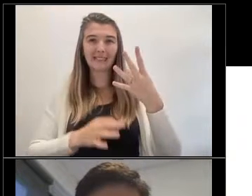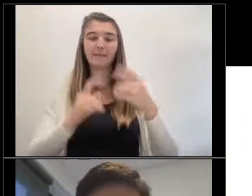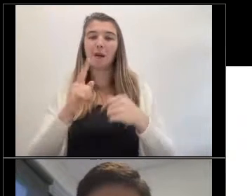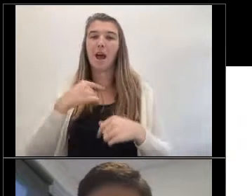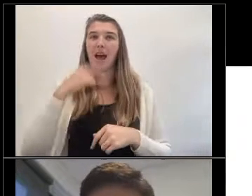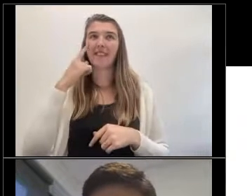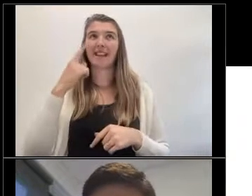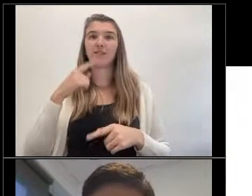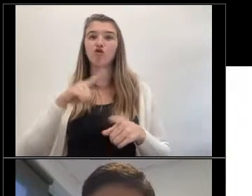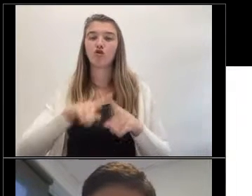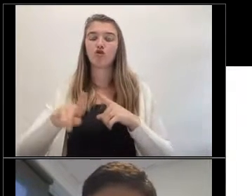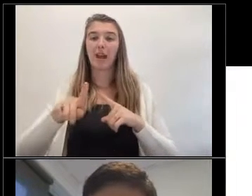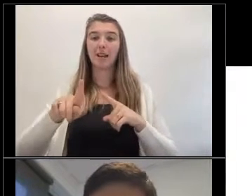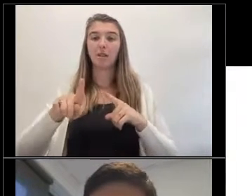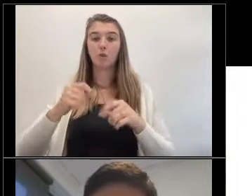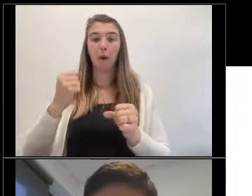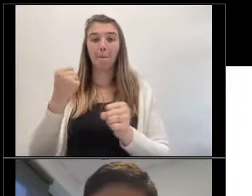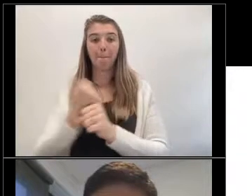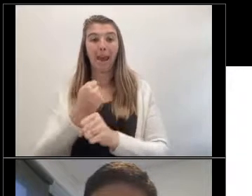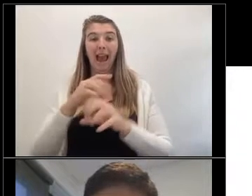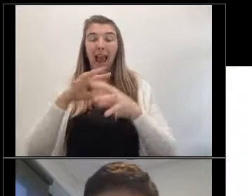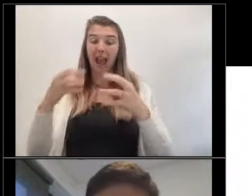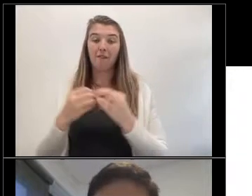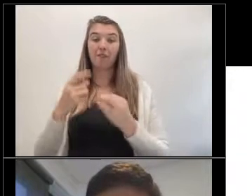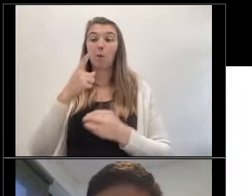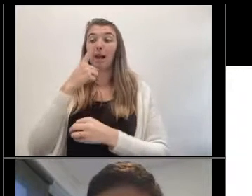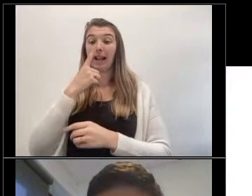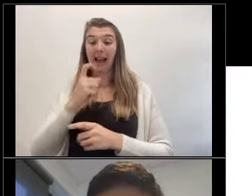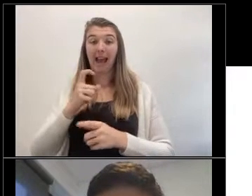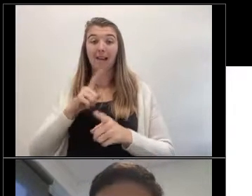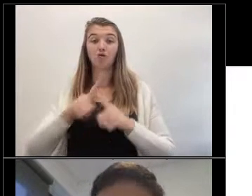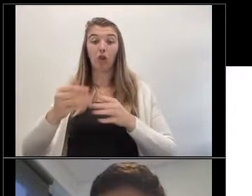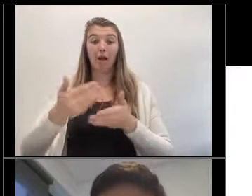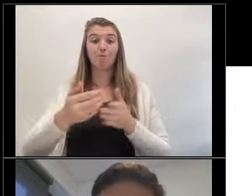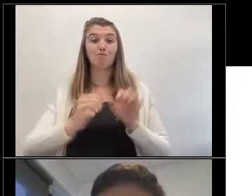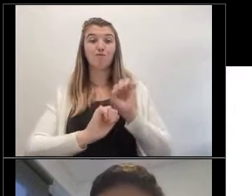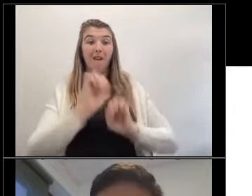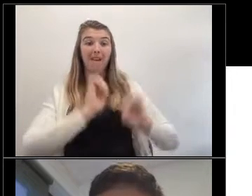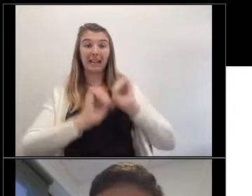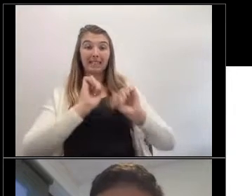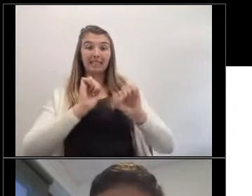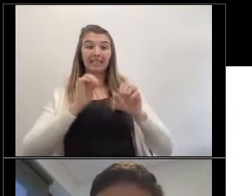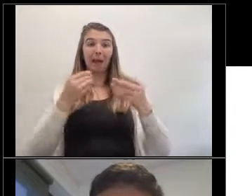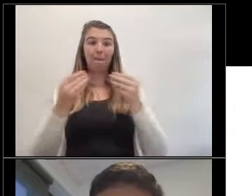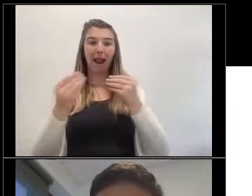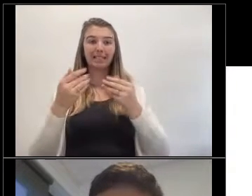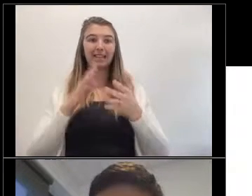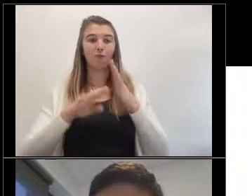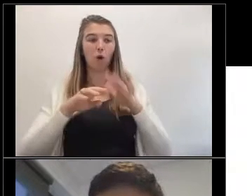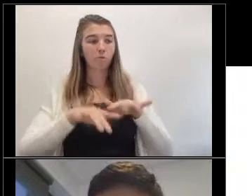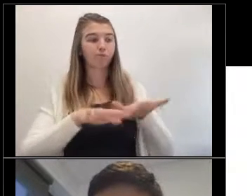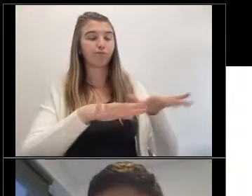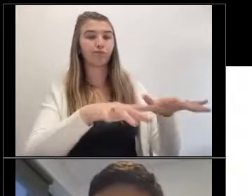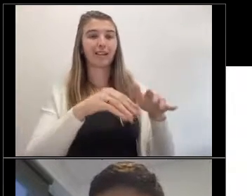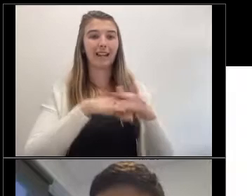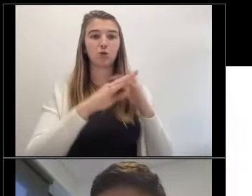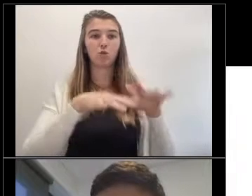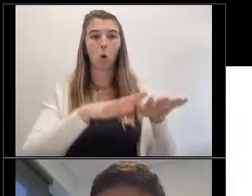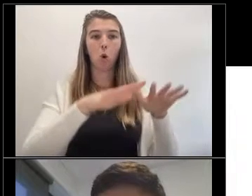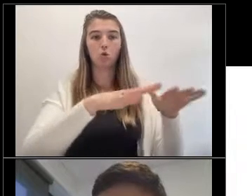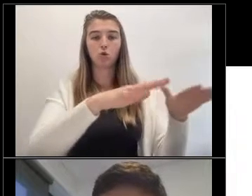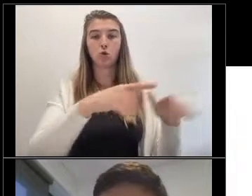make everything that we can to stop plastic getting into ocean. Good news is that bacteria are very evolvable,